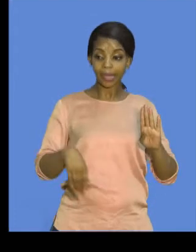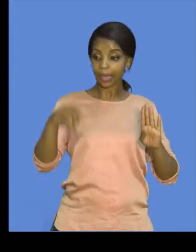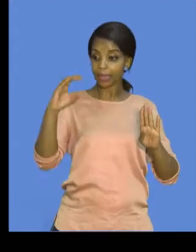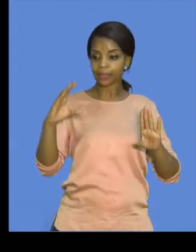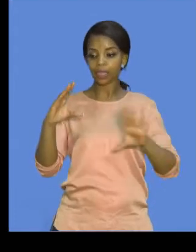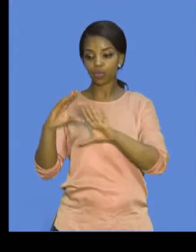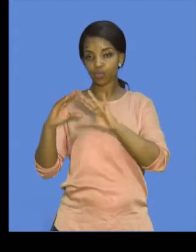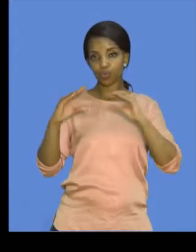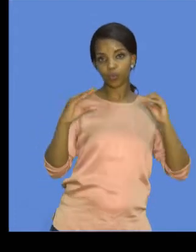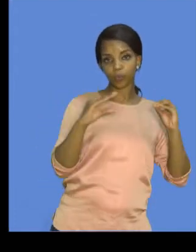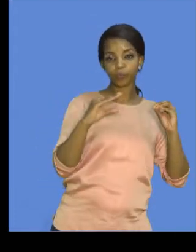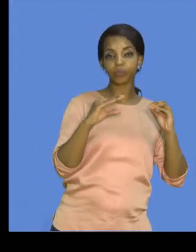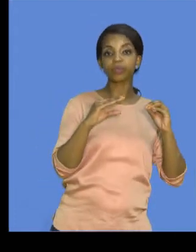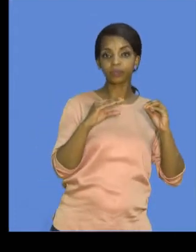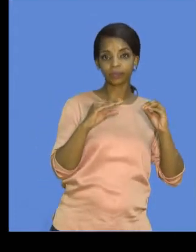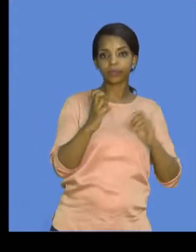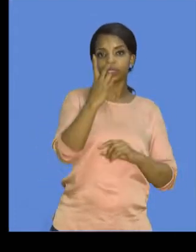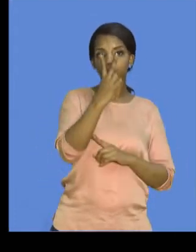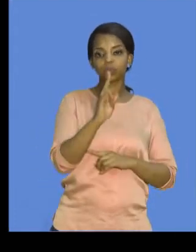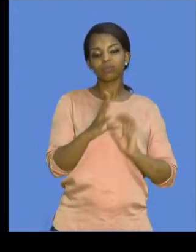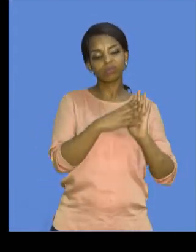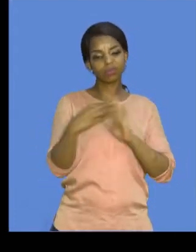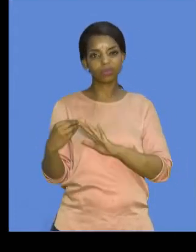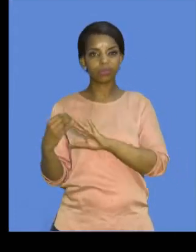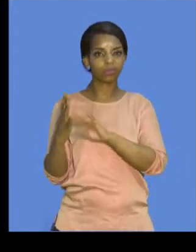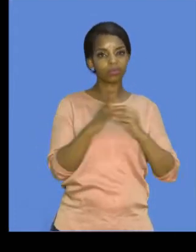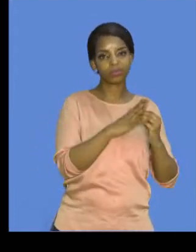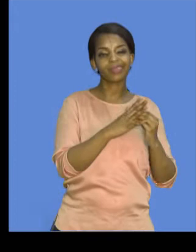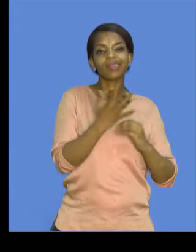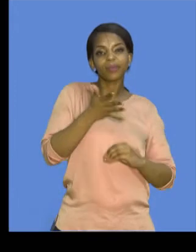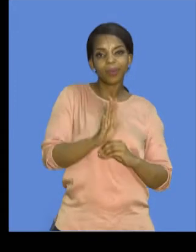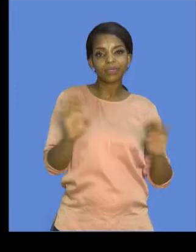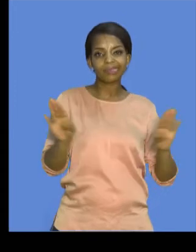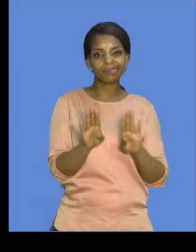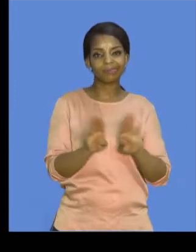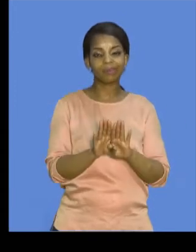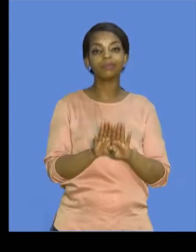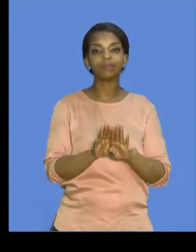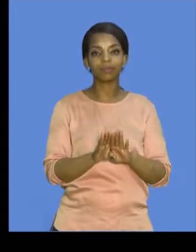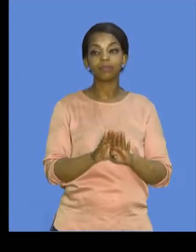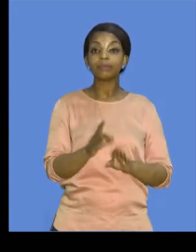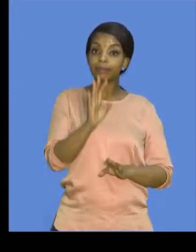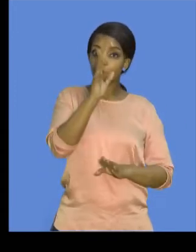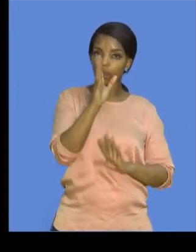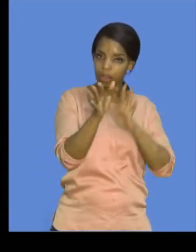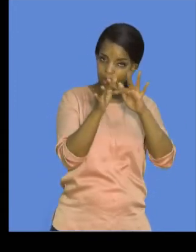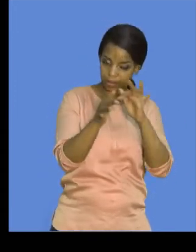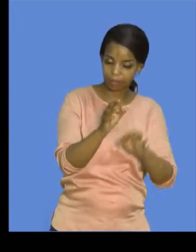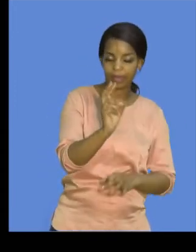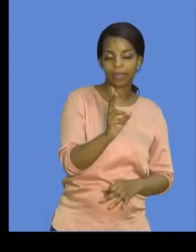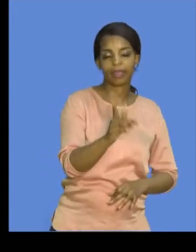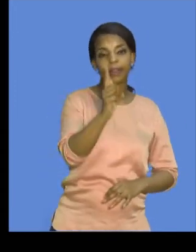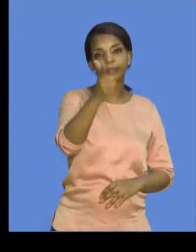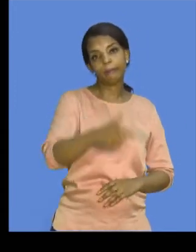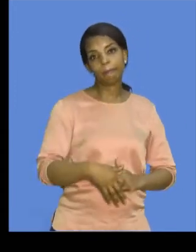on C. So these are two vectors. So we'll talk about vectors at a later stage again, right?